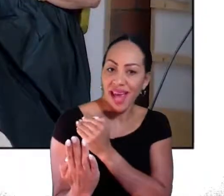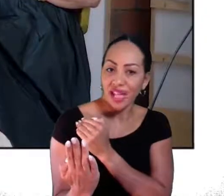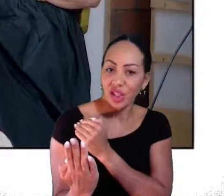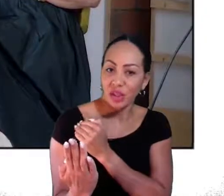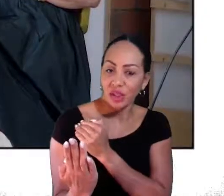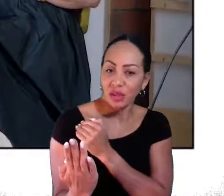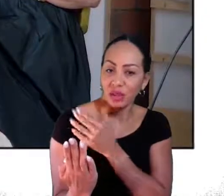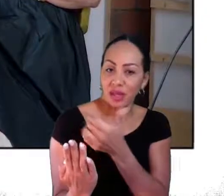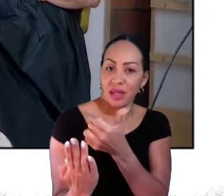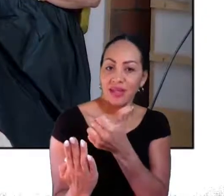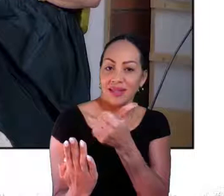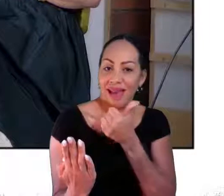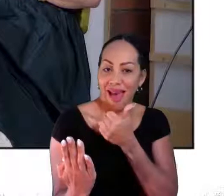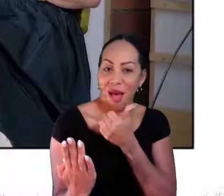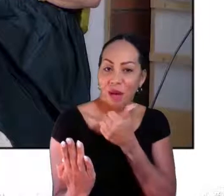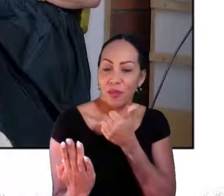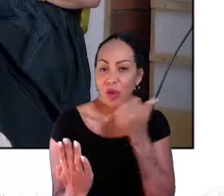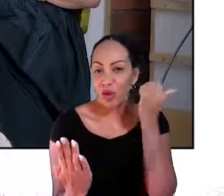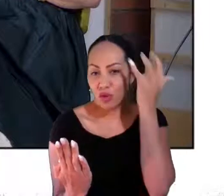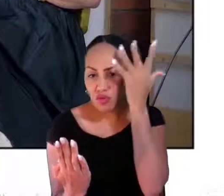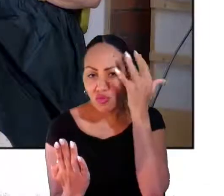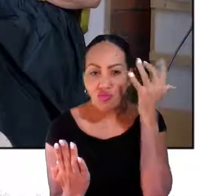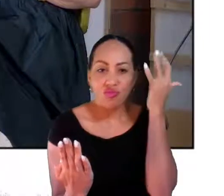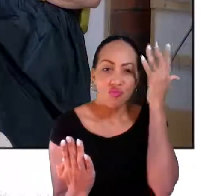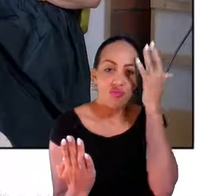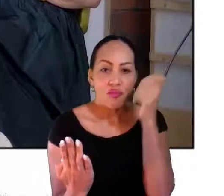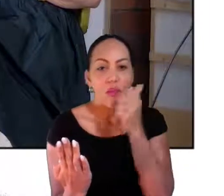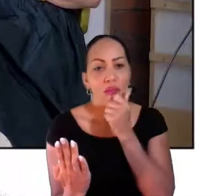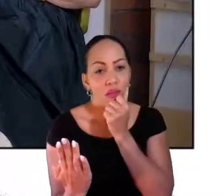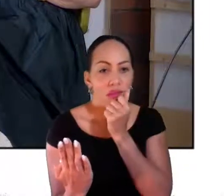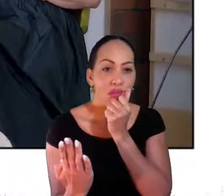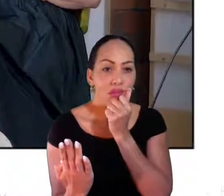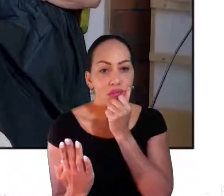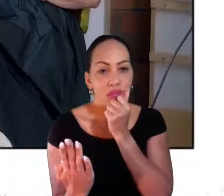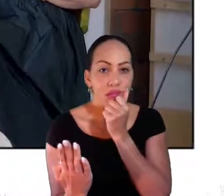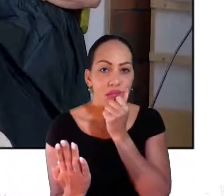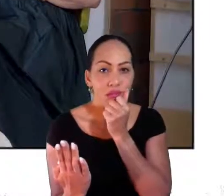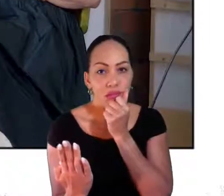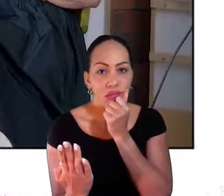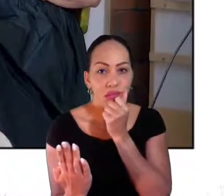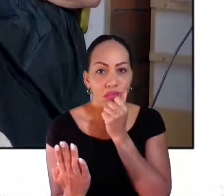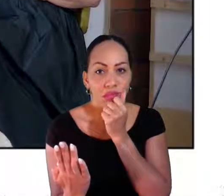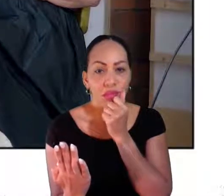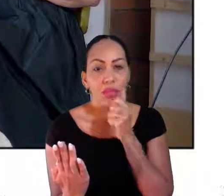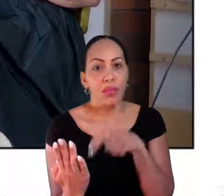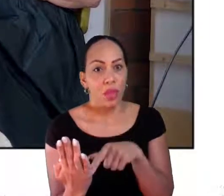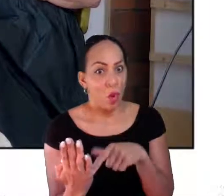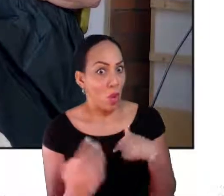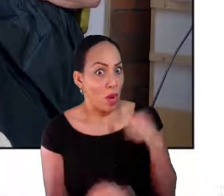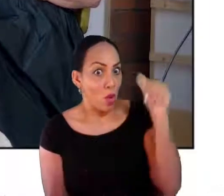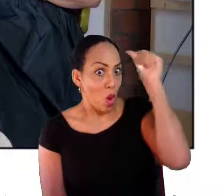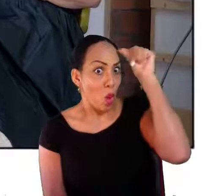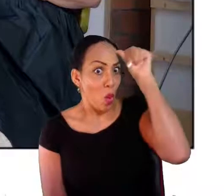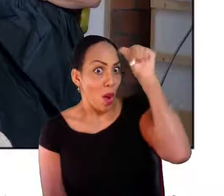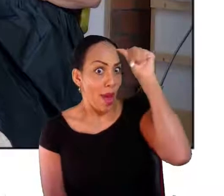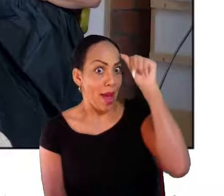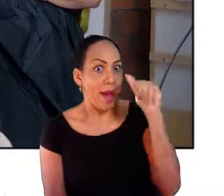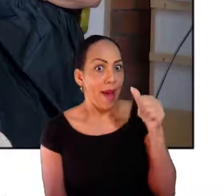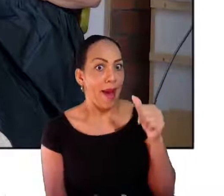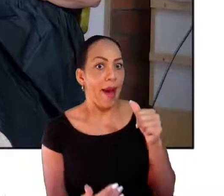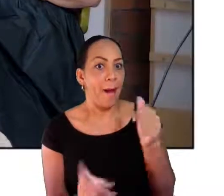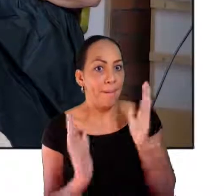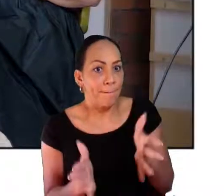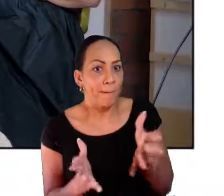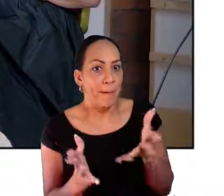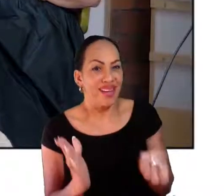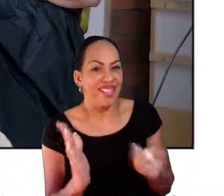with as our researchers for it. We were really conscious of going with questions and not actions, because I think sometimes if you start with an